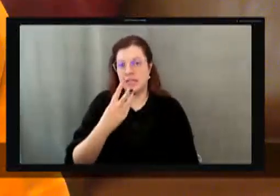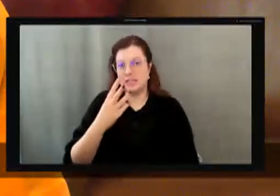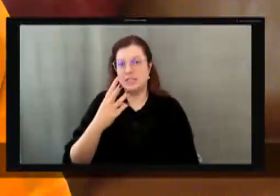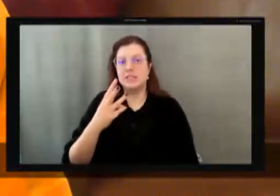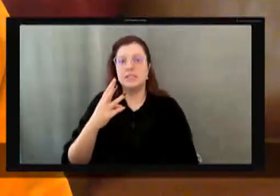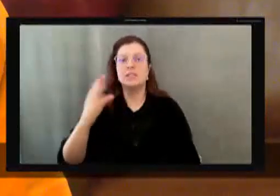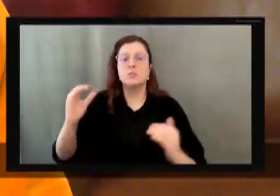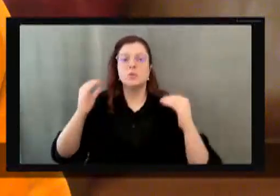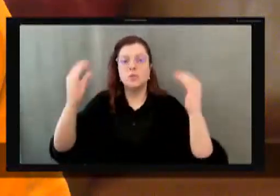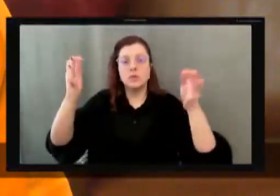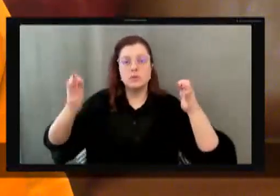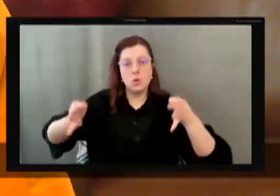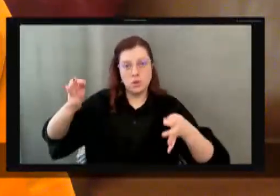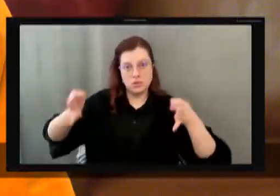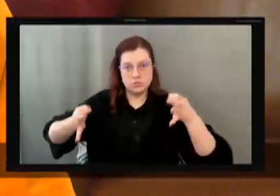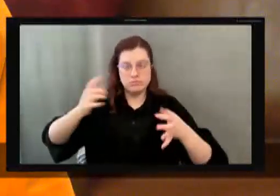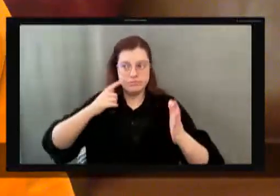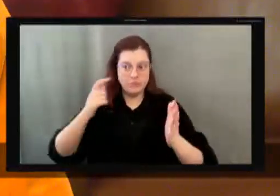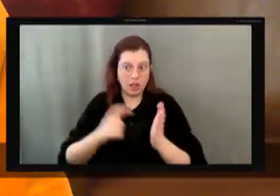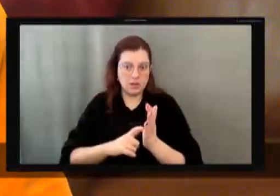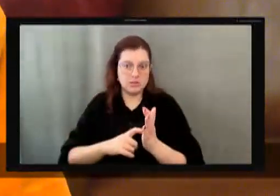wasn't Americans.